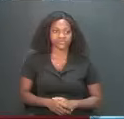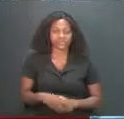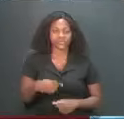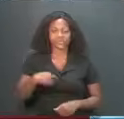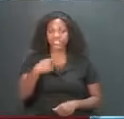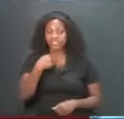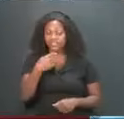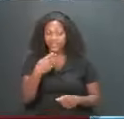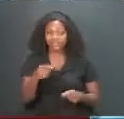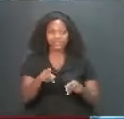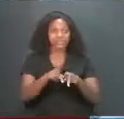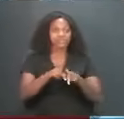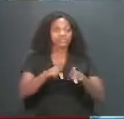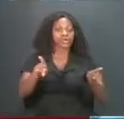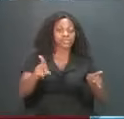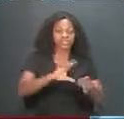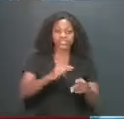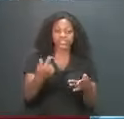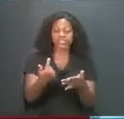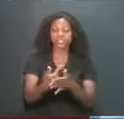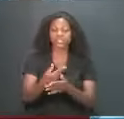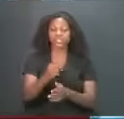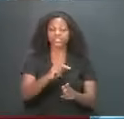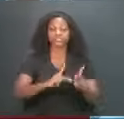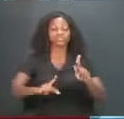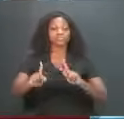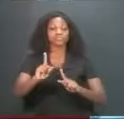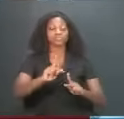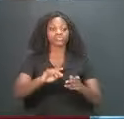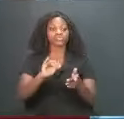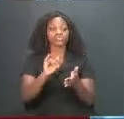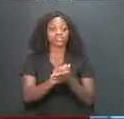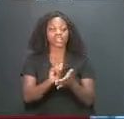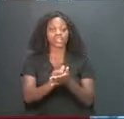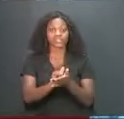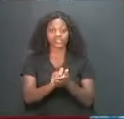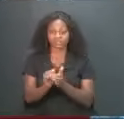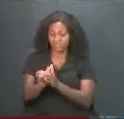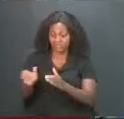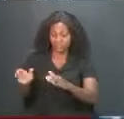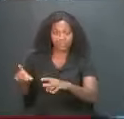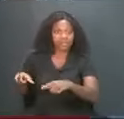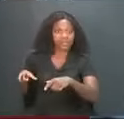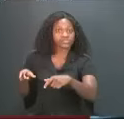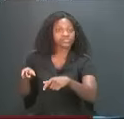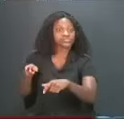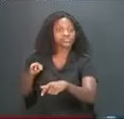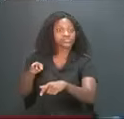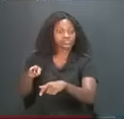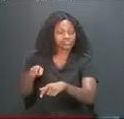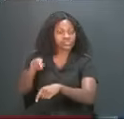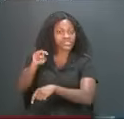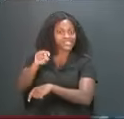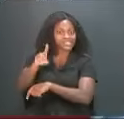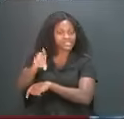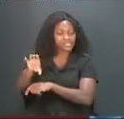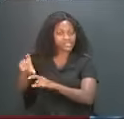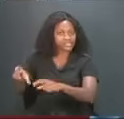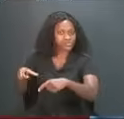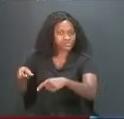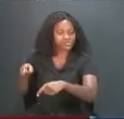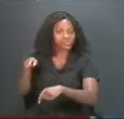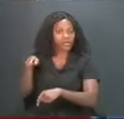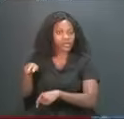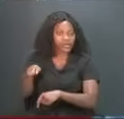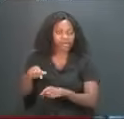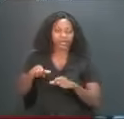public and the Ghanaian population that this side of the House, the NDC side of the House,